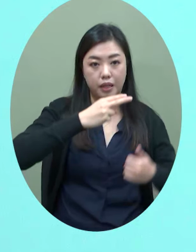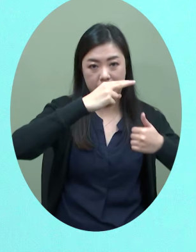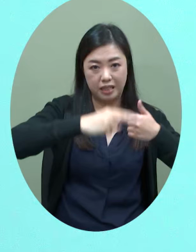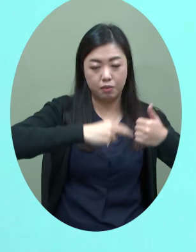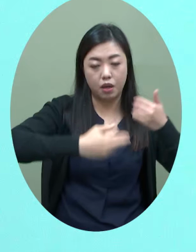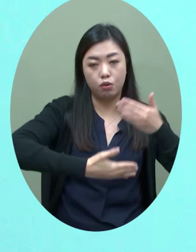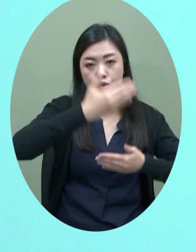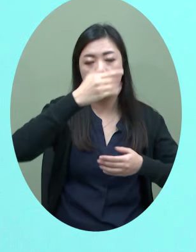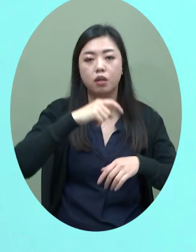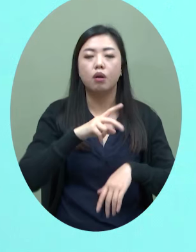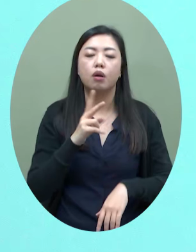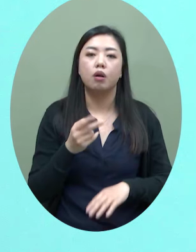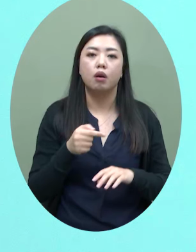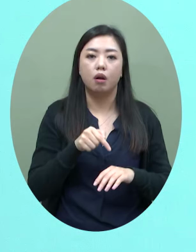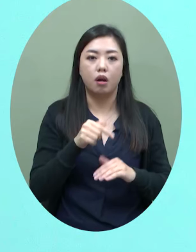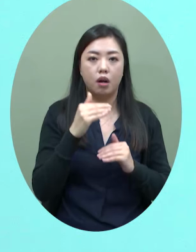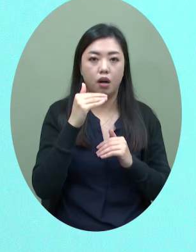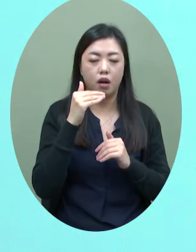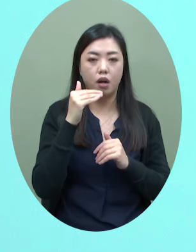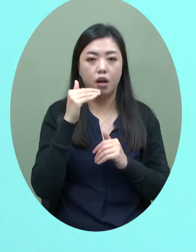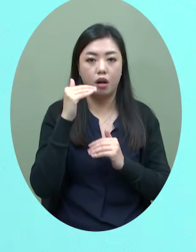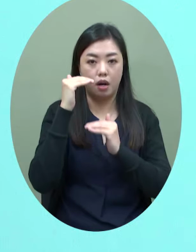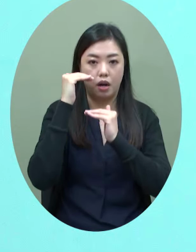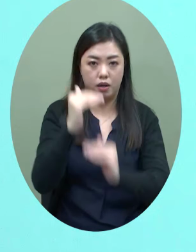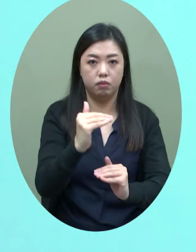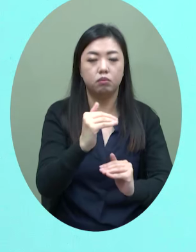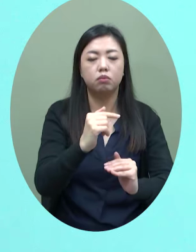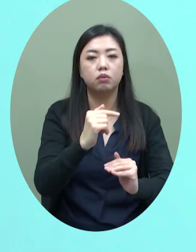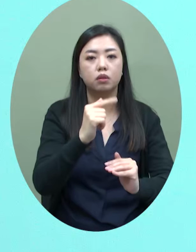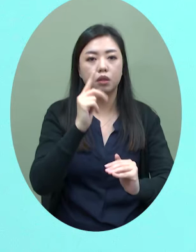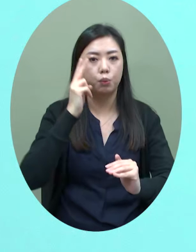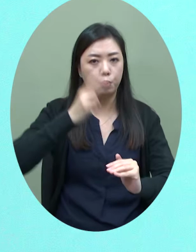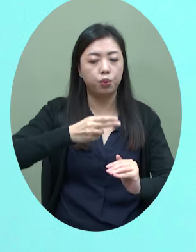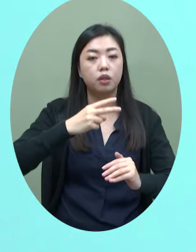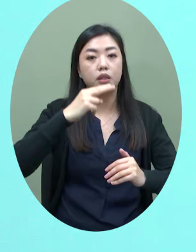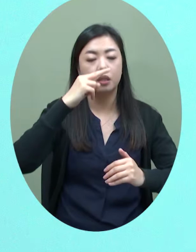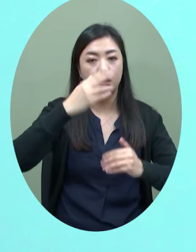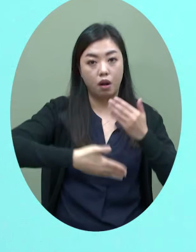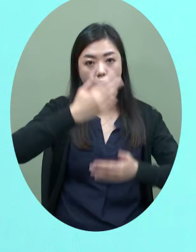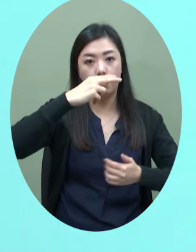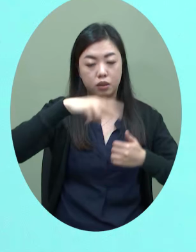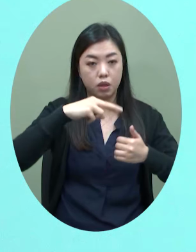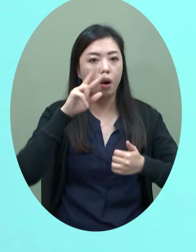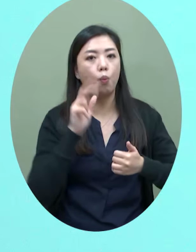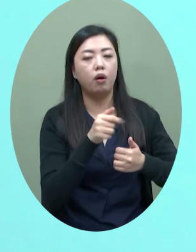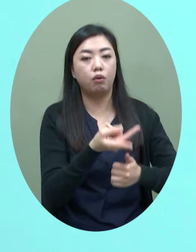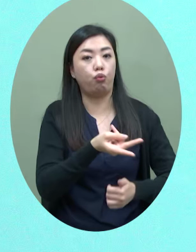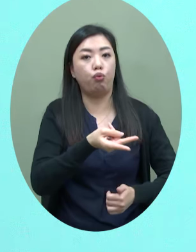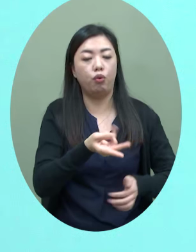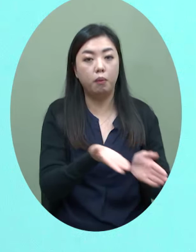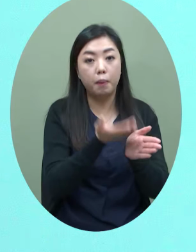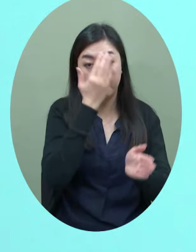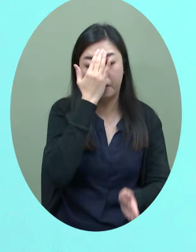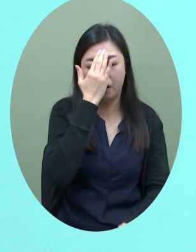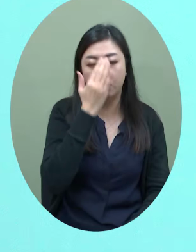restriction testing declaration. Otherwise, because they do not, I hope they still do not have symptoms, and they